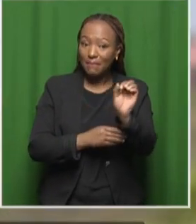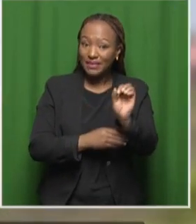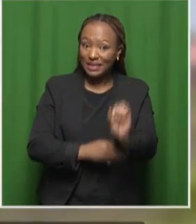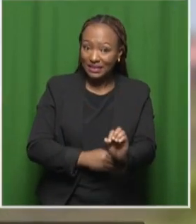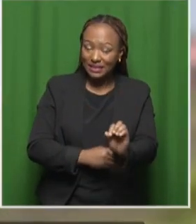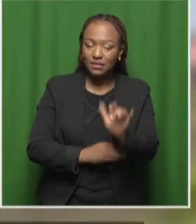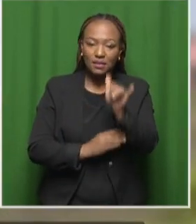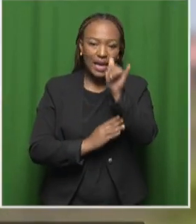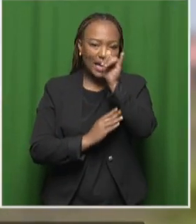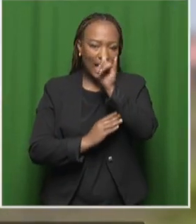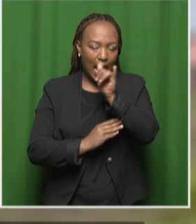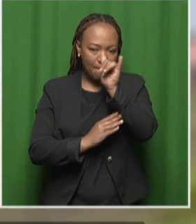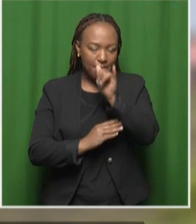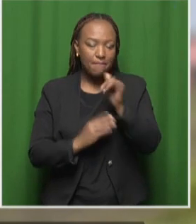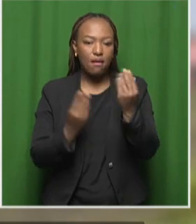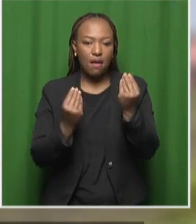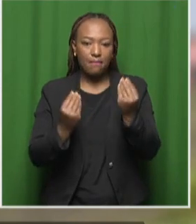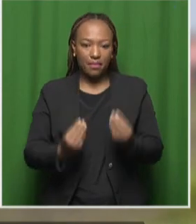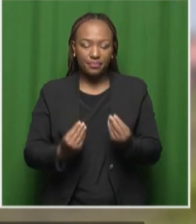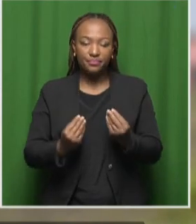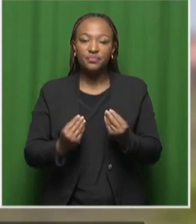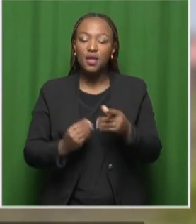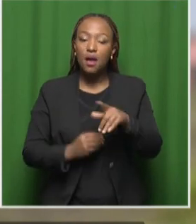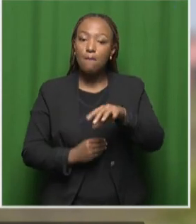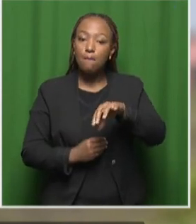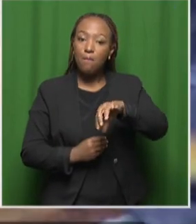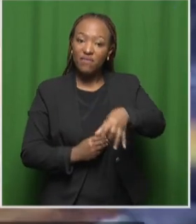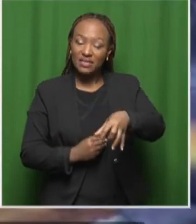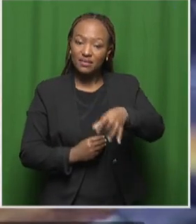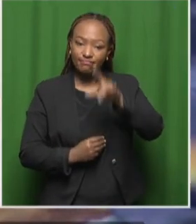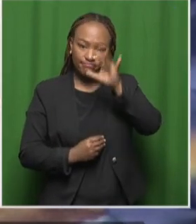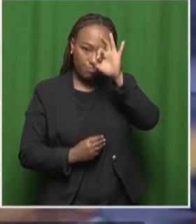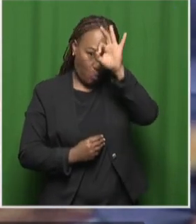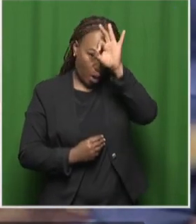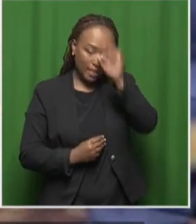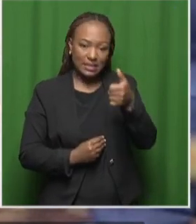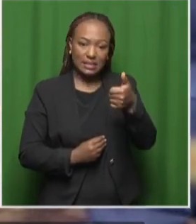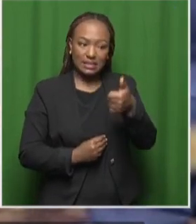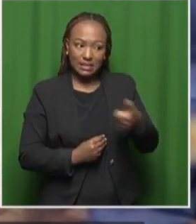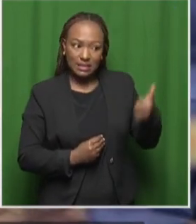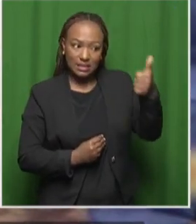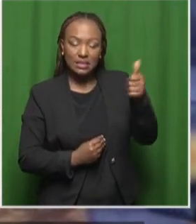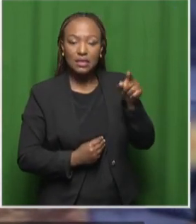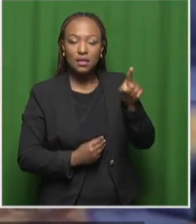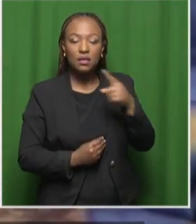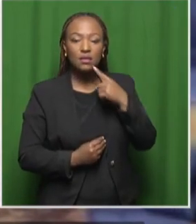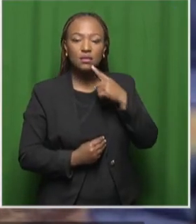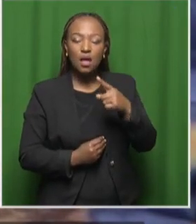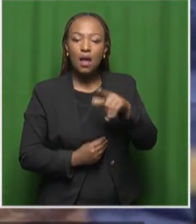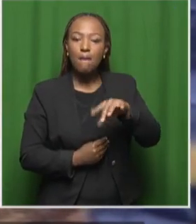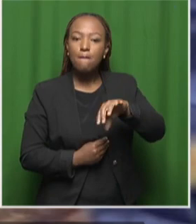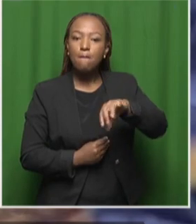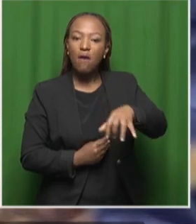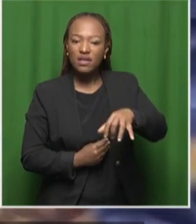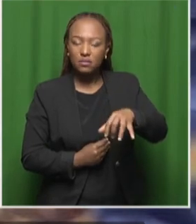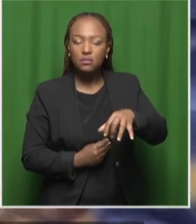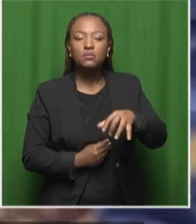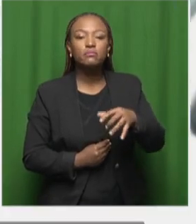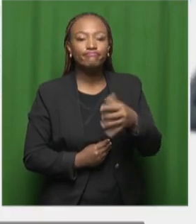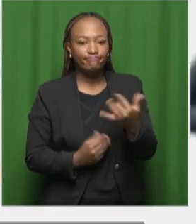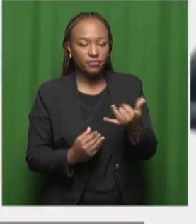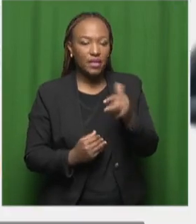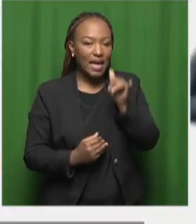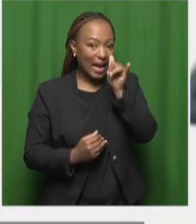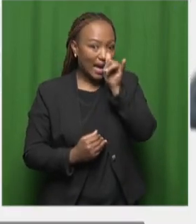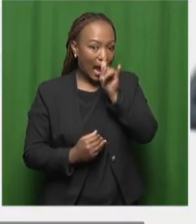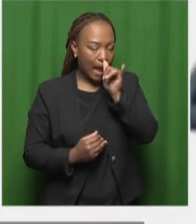stats. However, the Provincial Police Commissioner says the province has recorded a decrease in contact crime. This